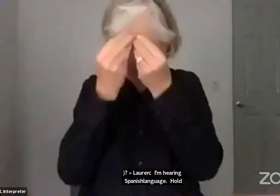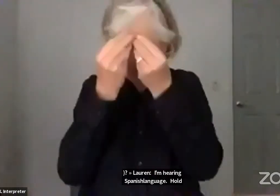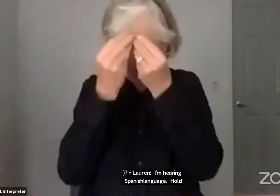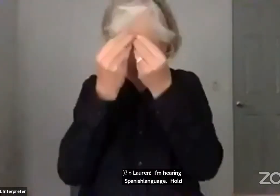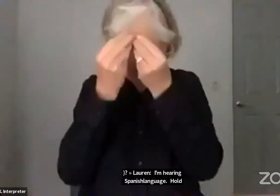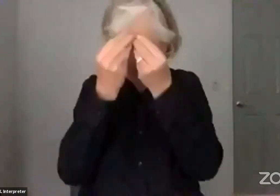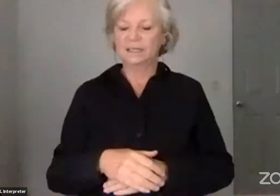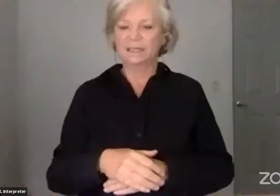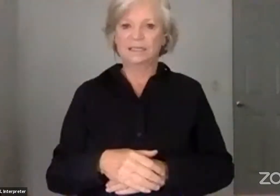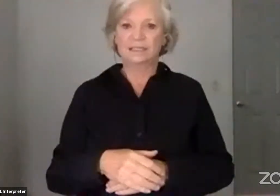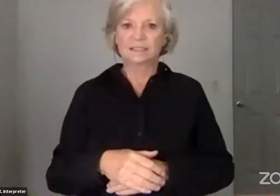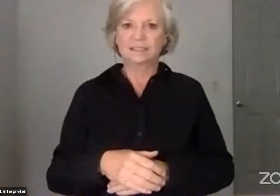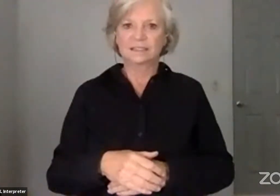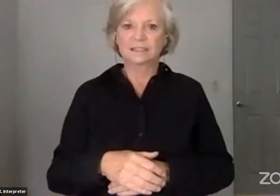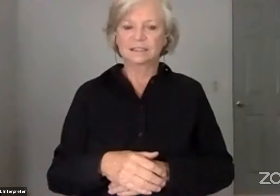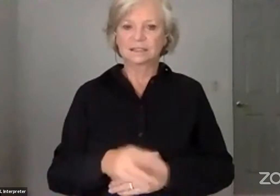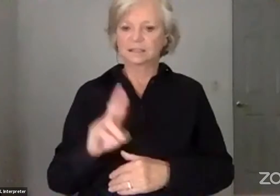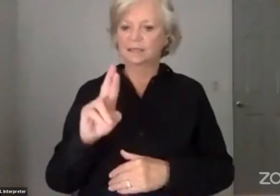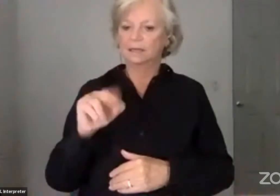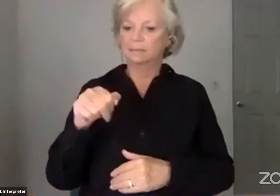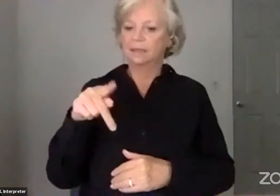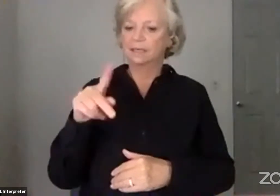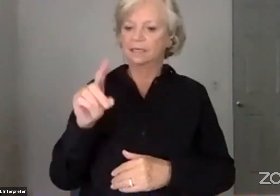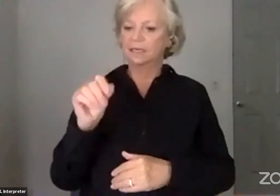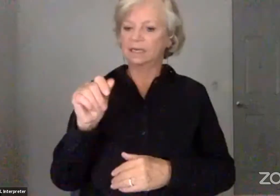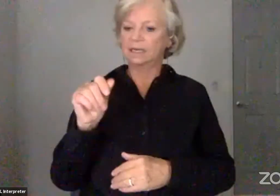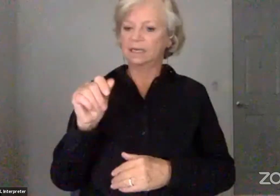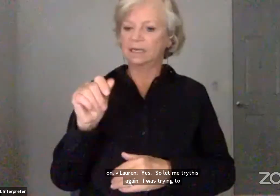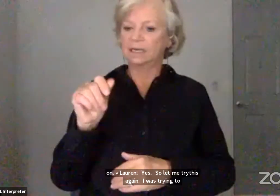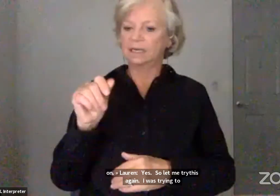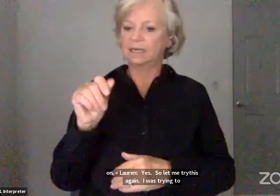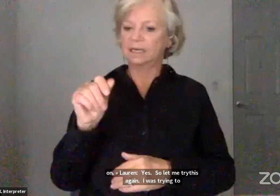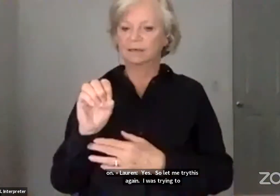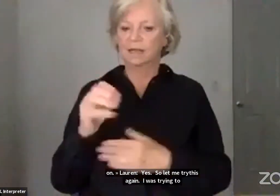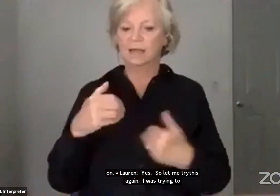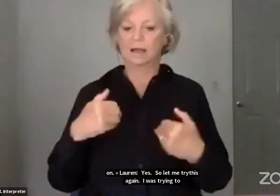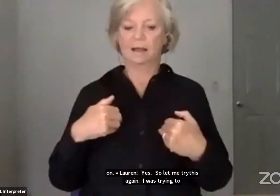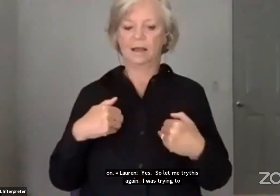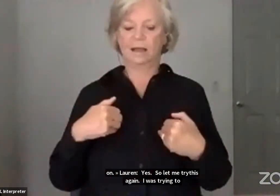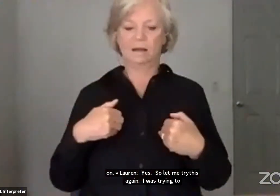Let's see. So I've got. Okay.